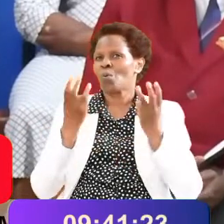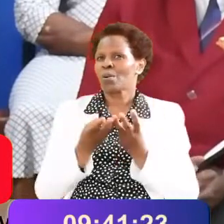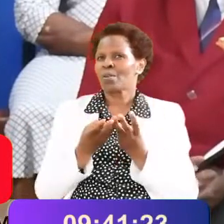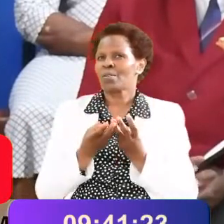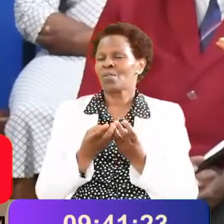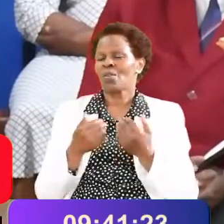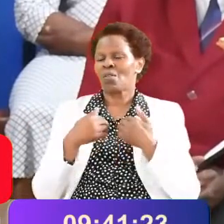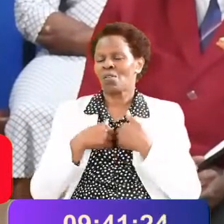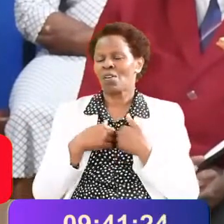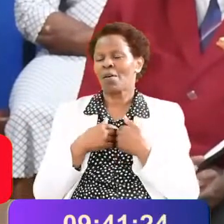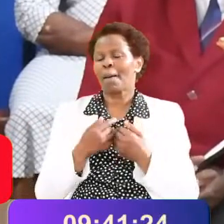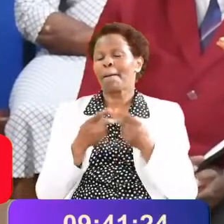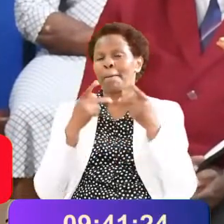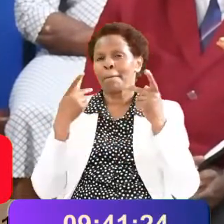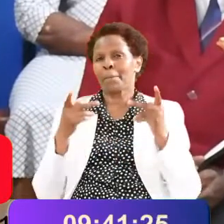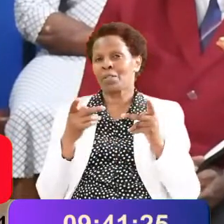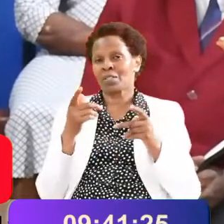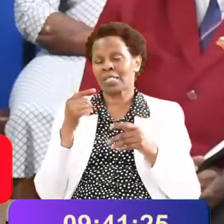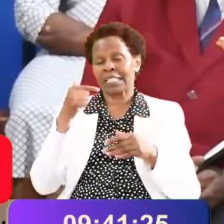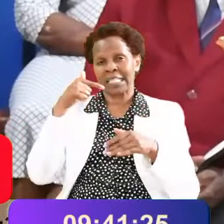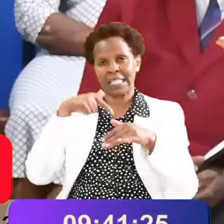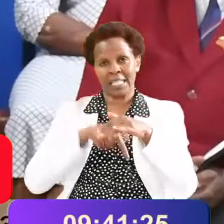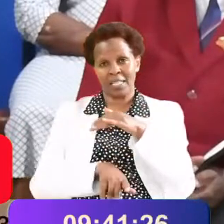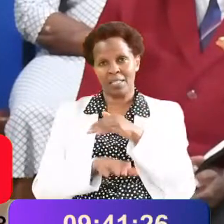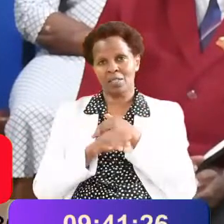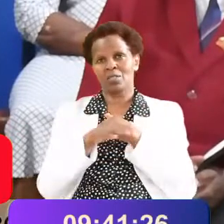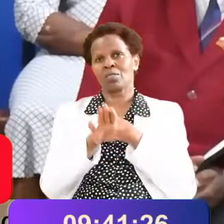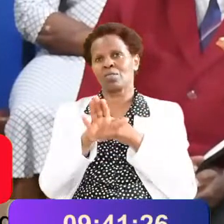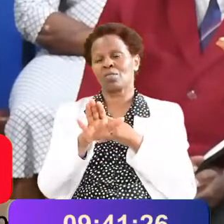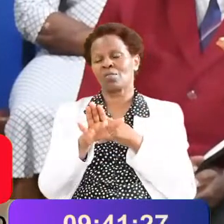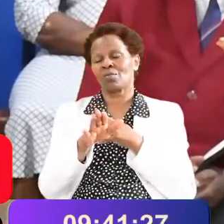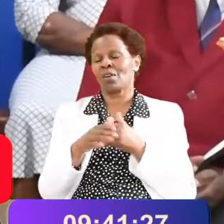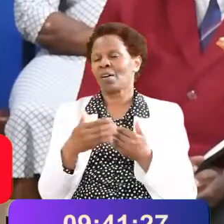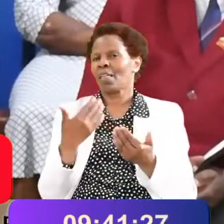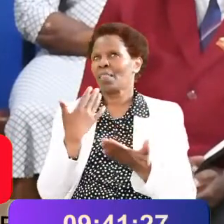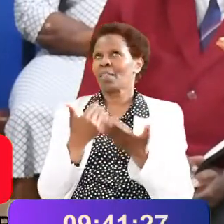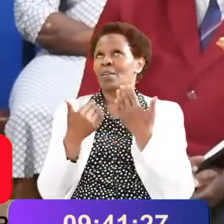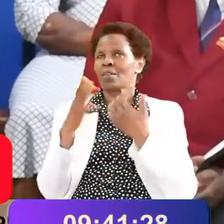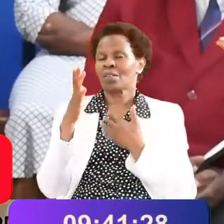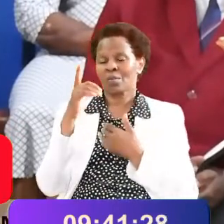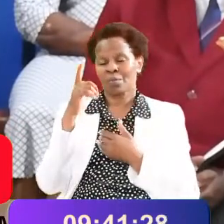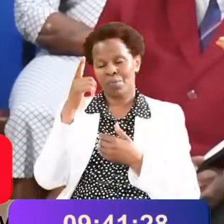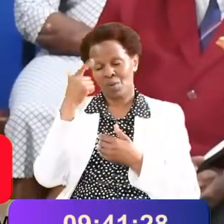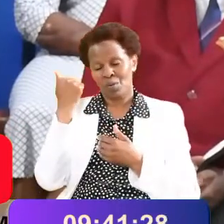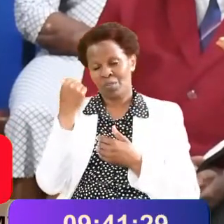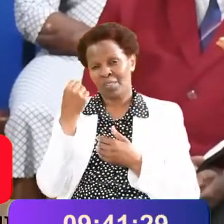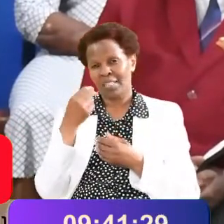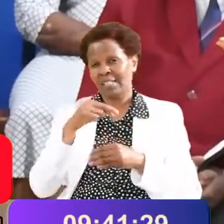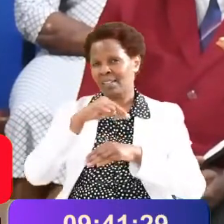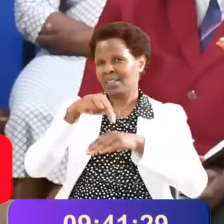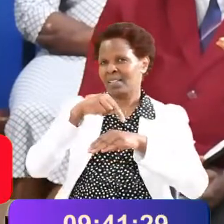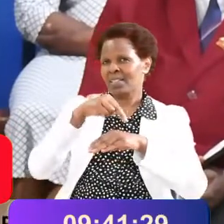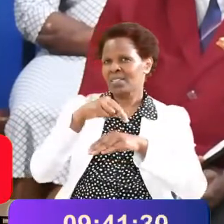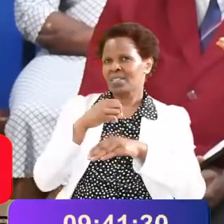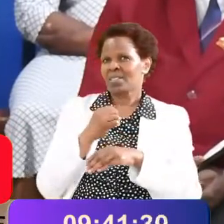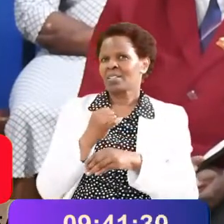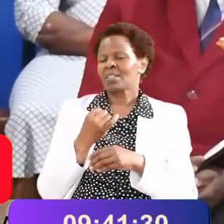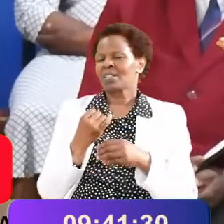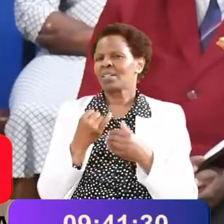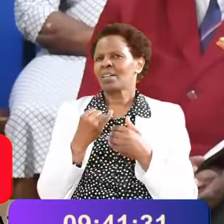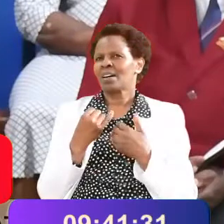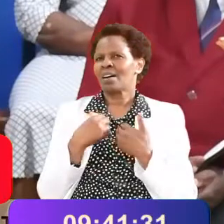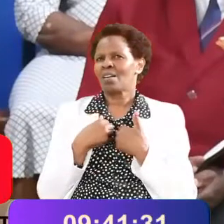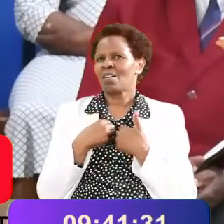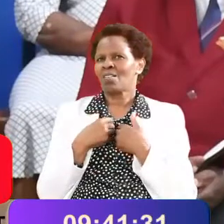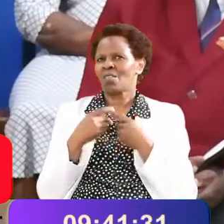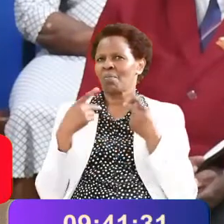So as we thank God for the peace in the nation, can we say that since the nation is in peace, everybody has peace?